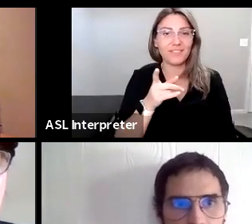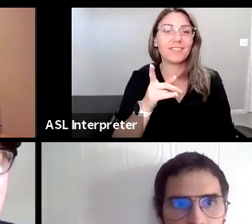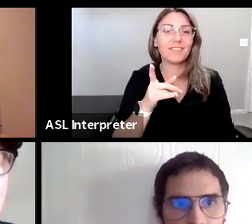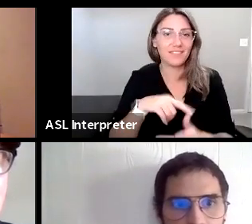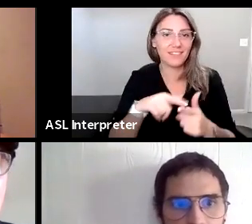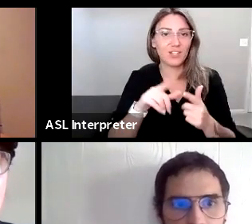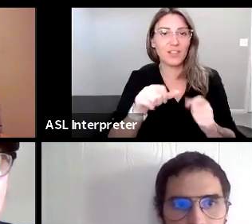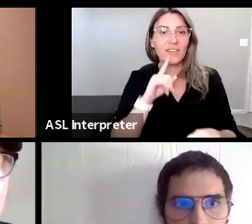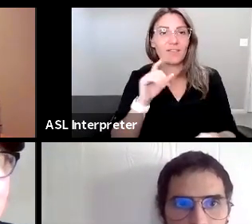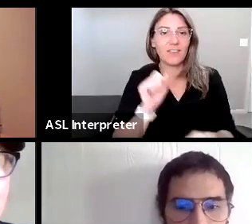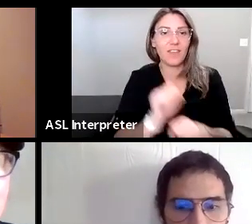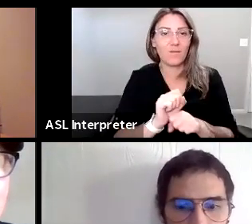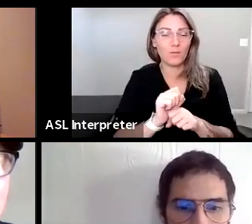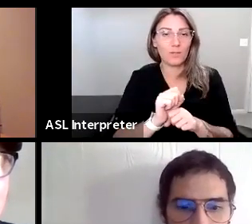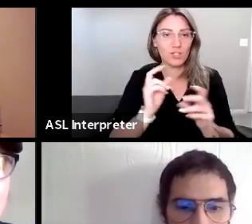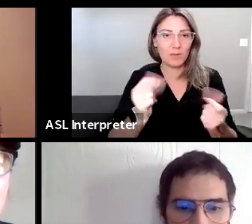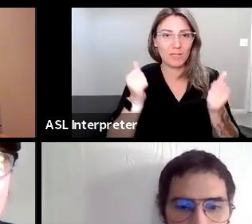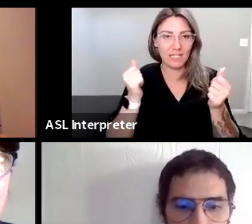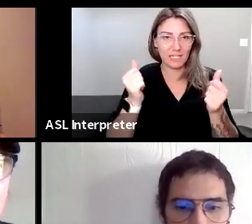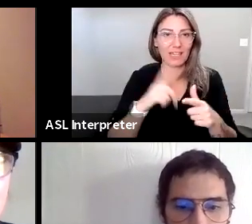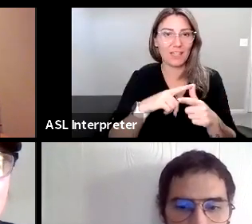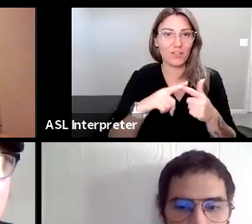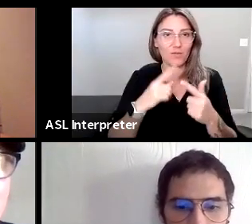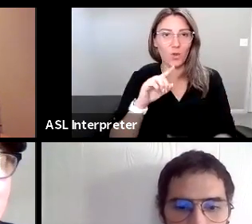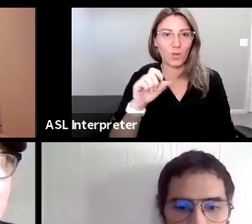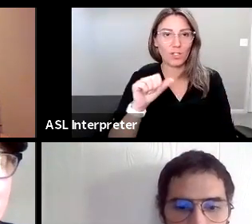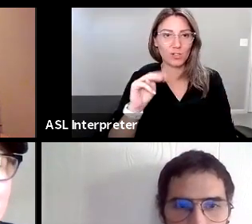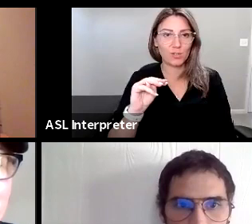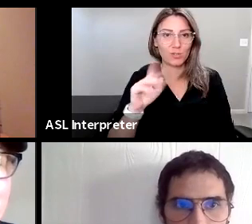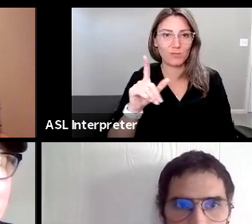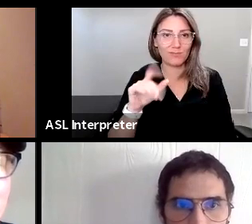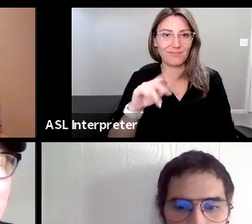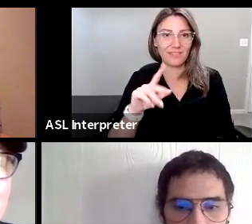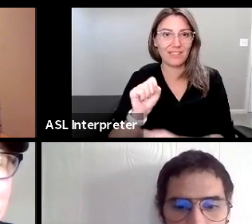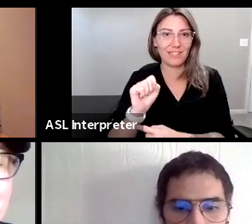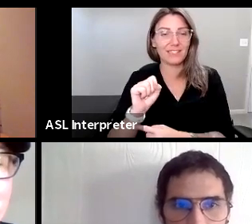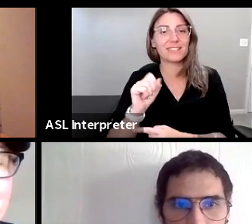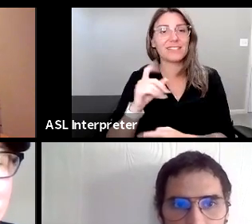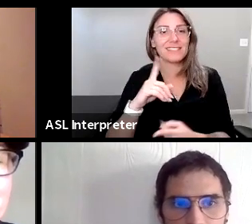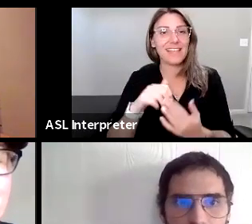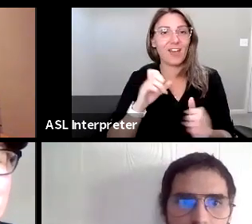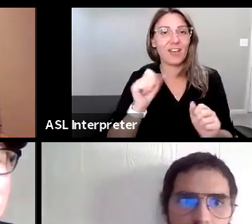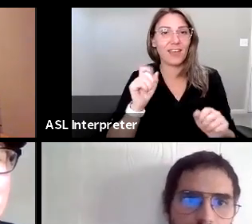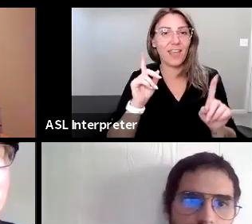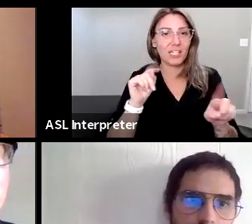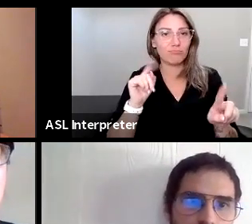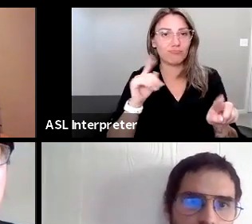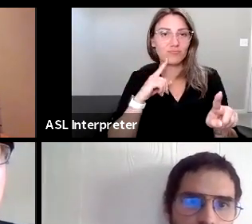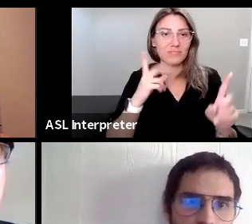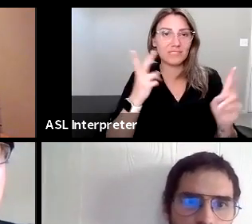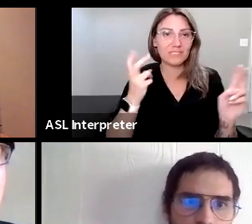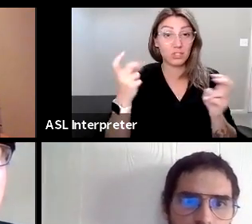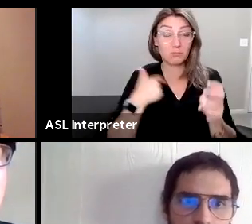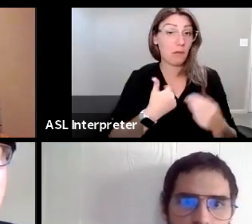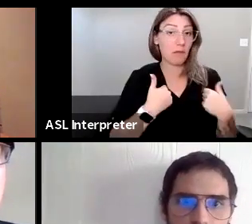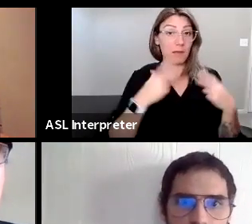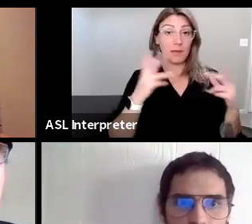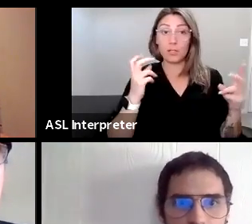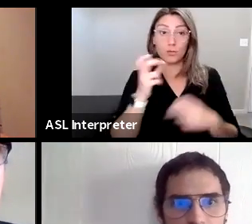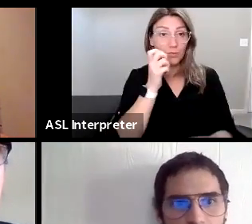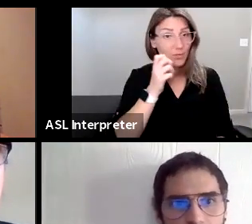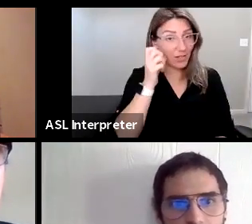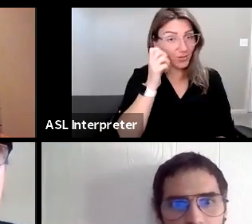the confirmation right away to get the Zoom link, because that's how you're able to attend, because I noticed some people had issues, and even I had issues